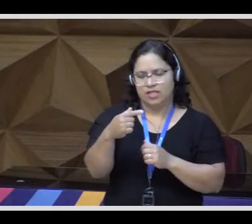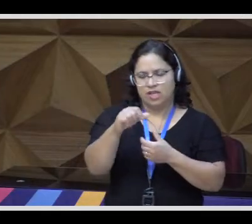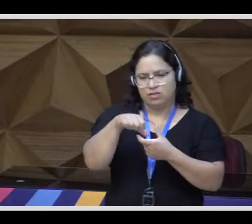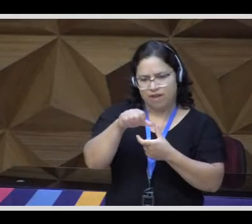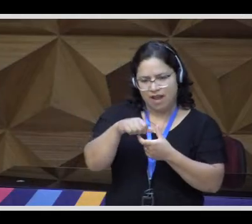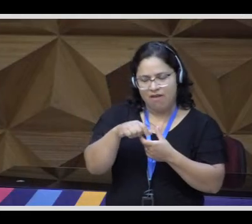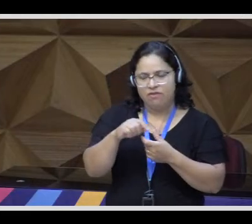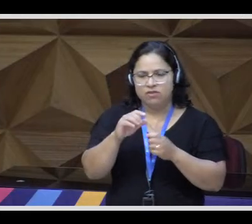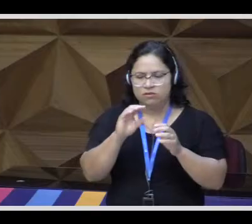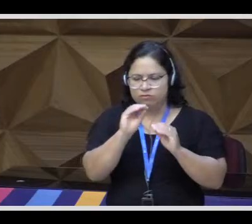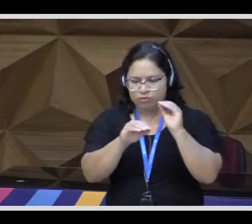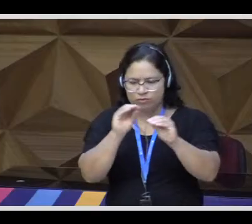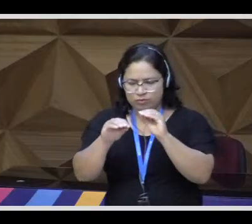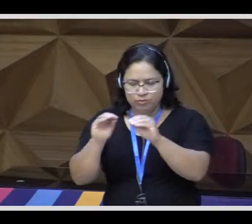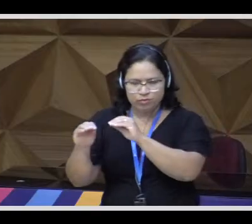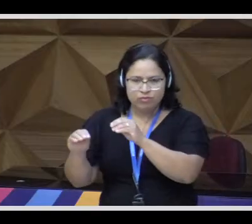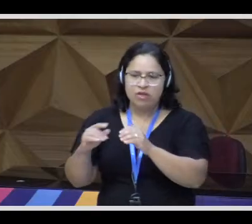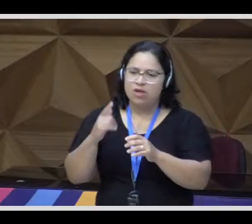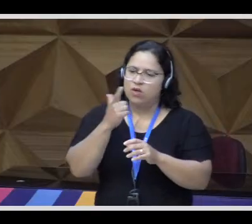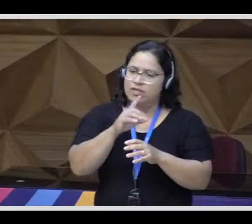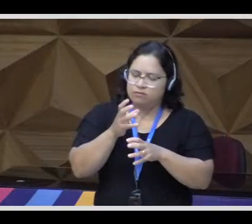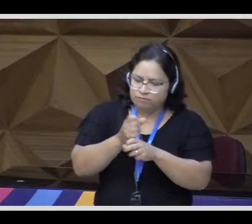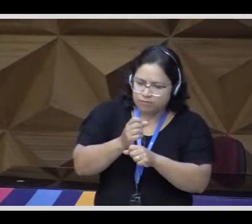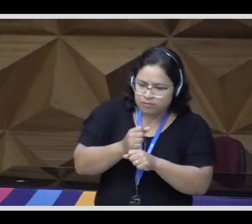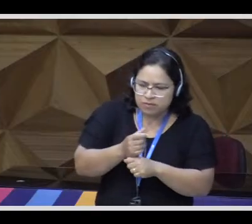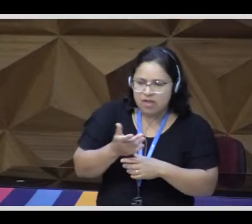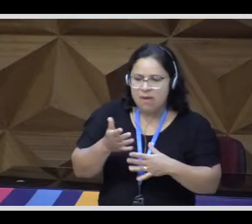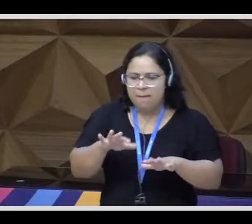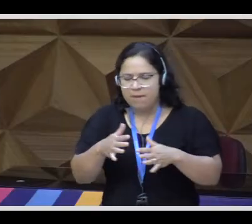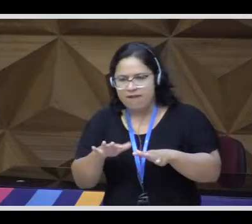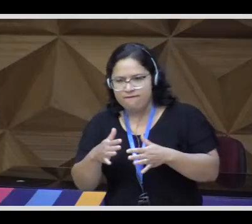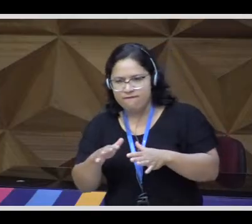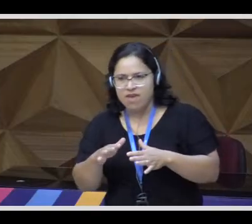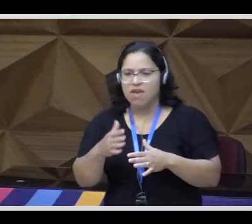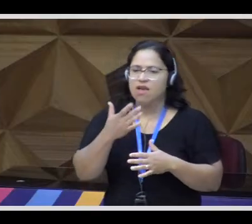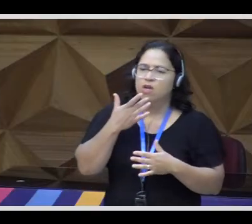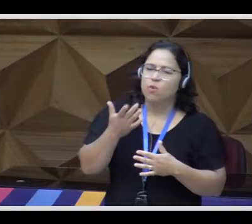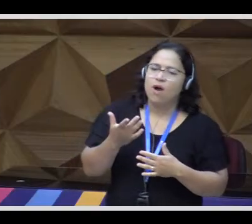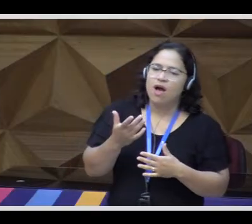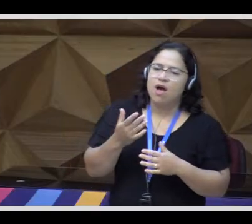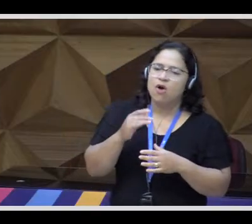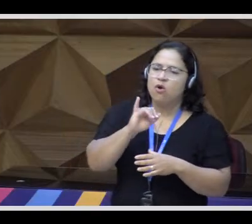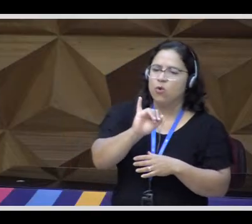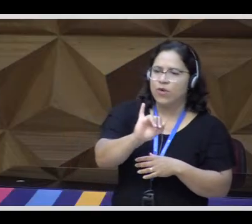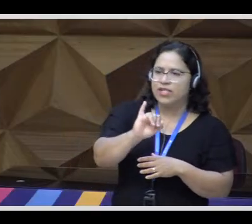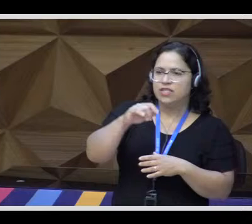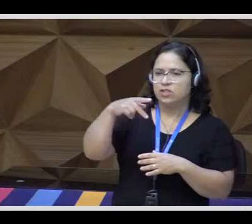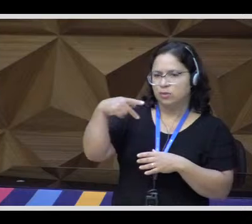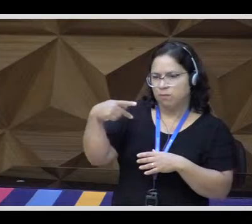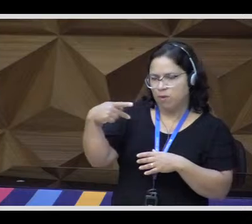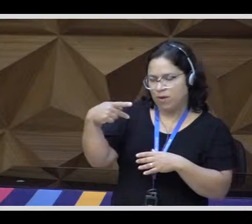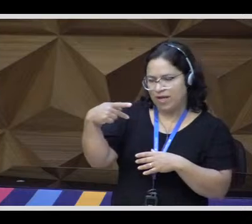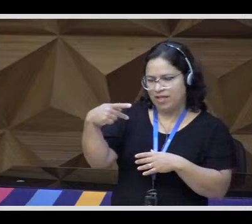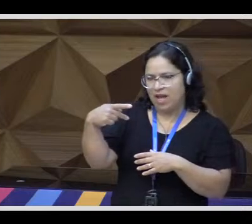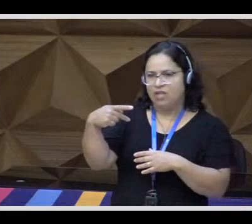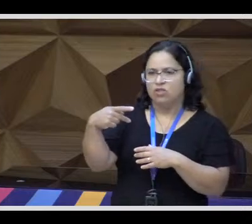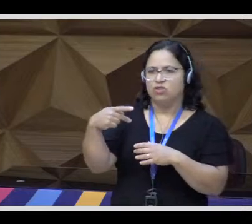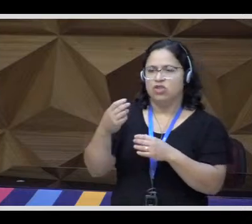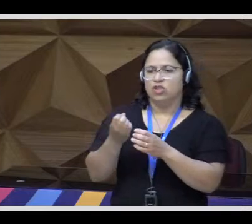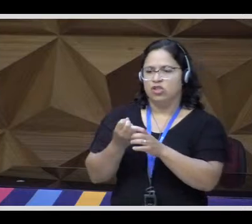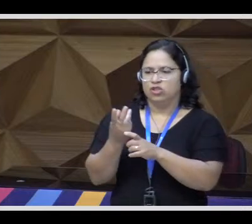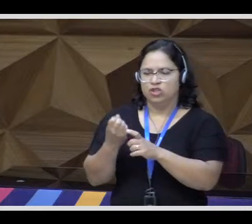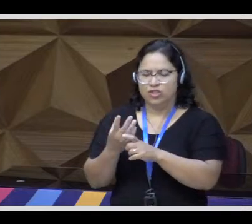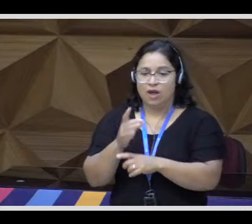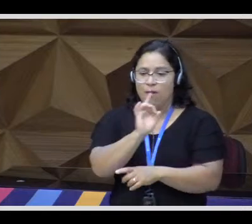be the digital popularity index for each of the candidates, right? So our idea was